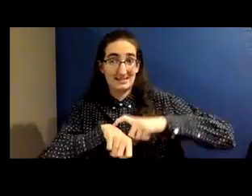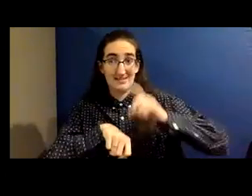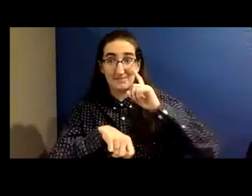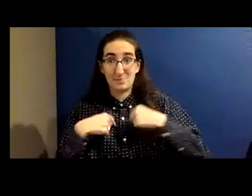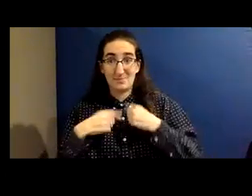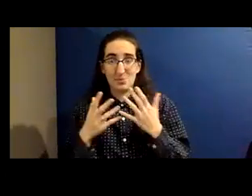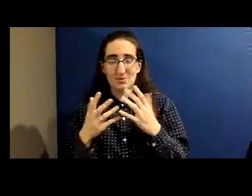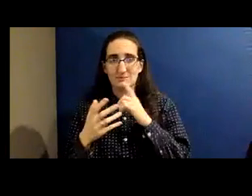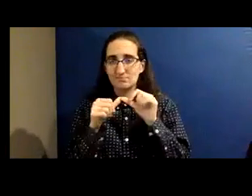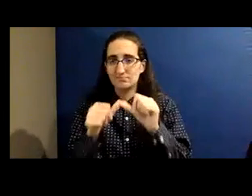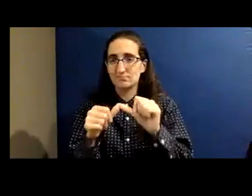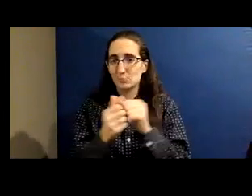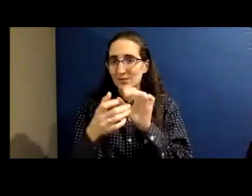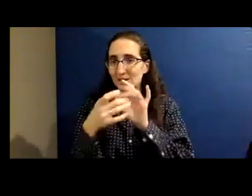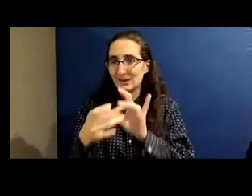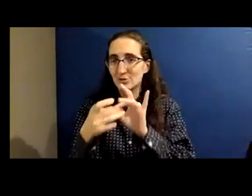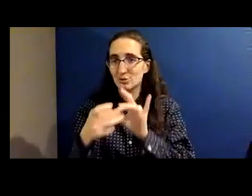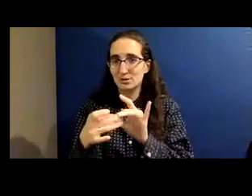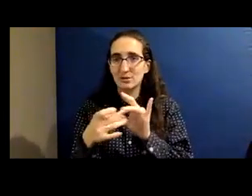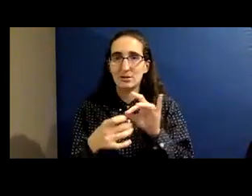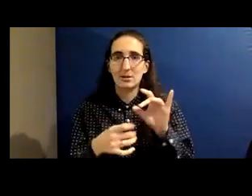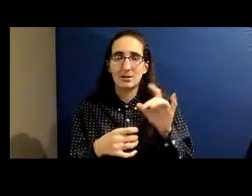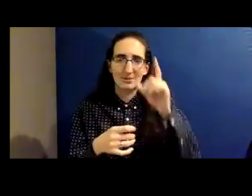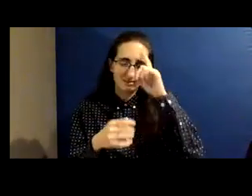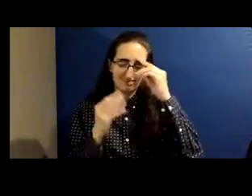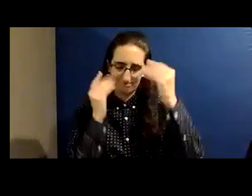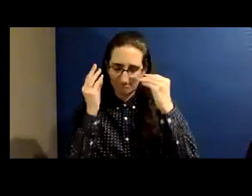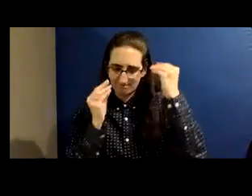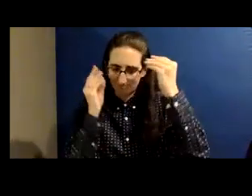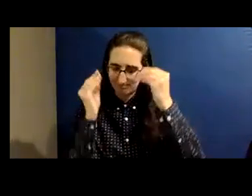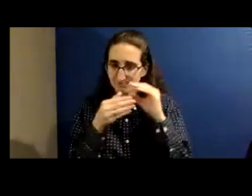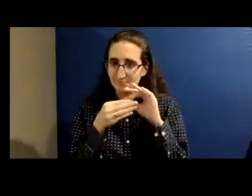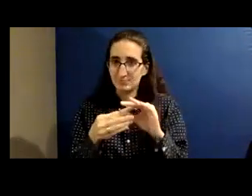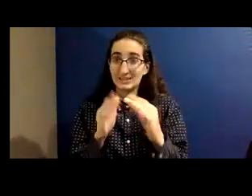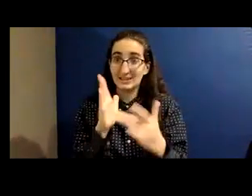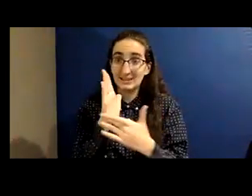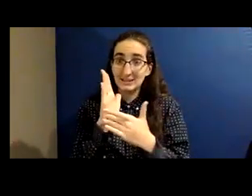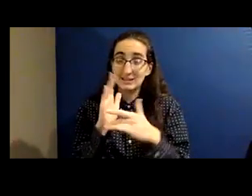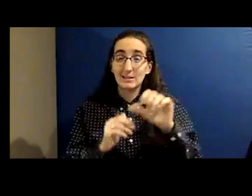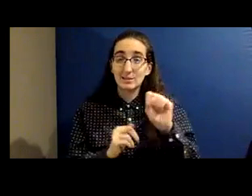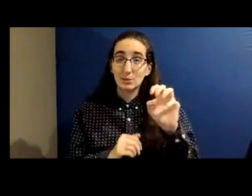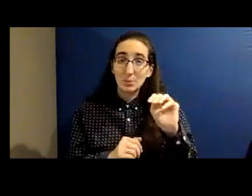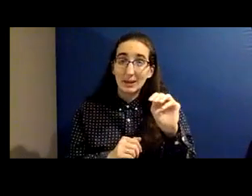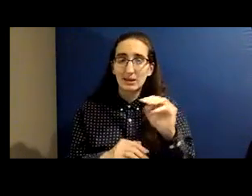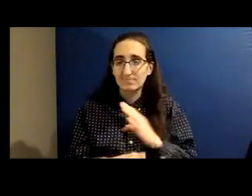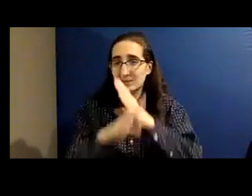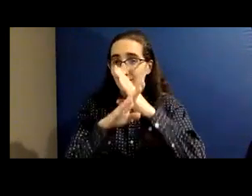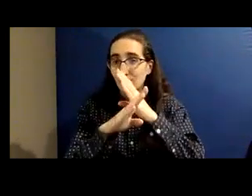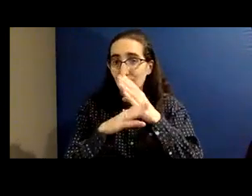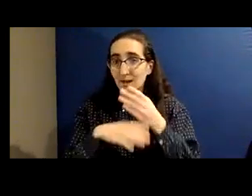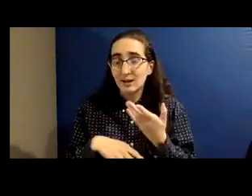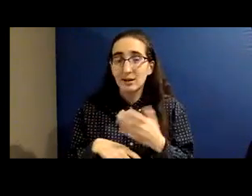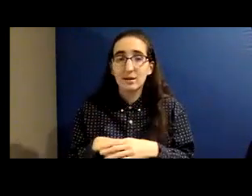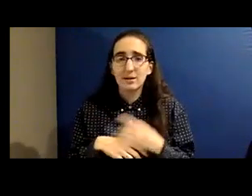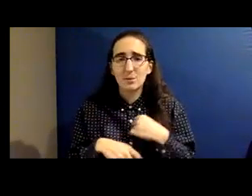same, which is connection. And I was thinking a lot at that point about technology and social media getting in the way, and